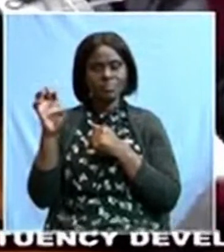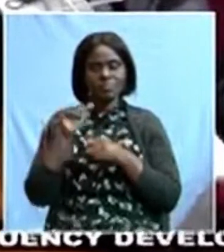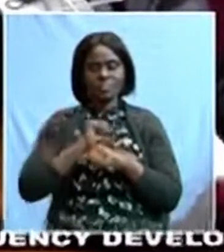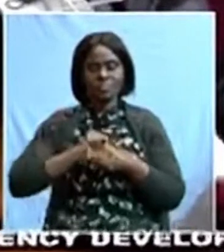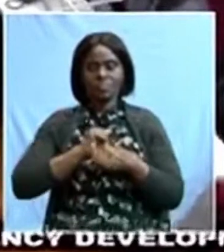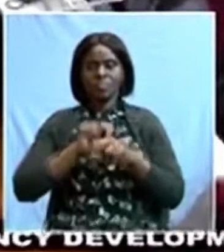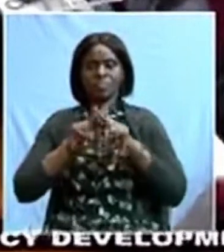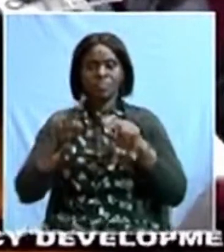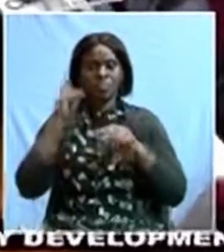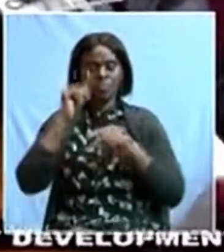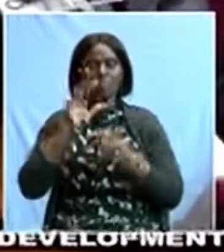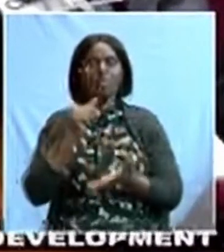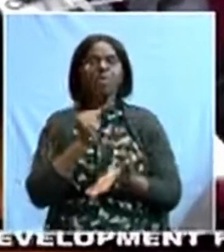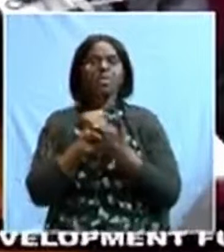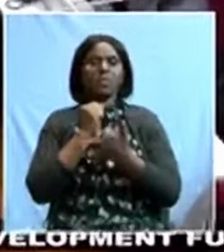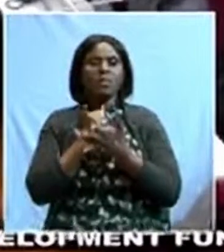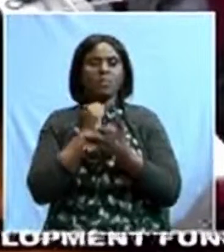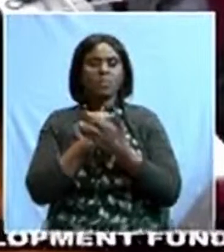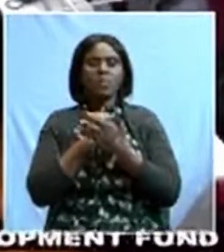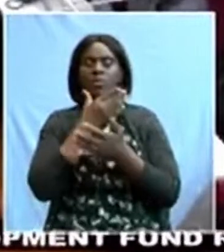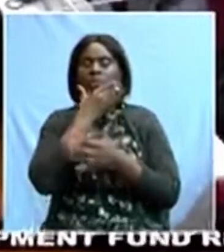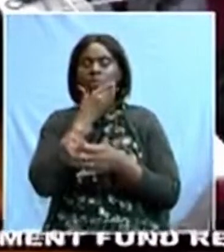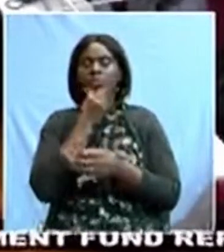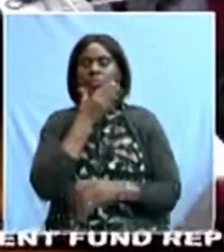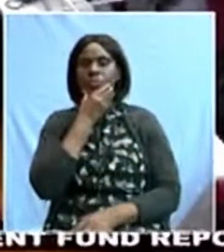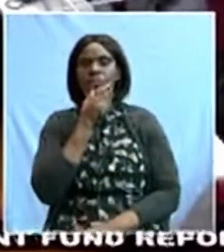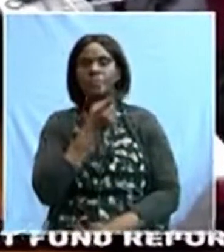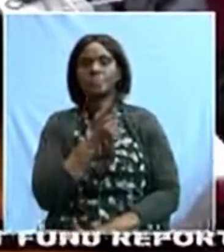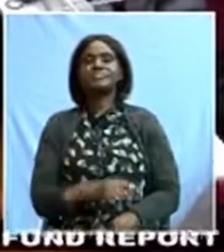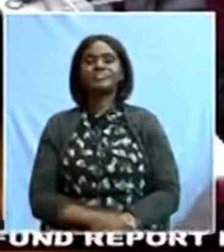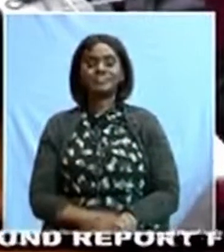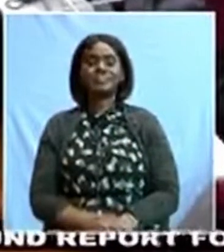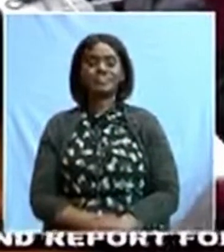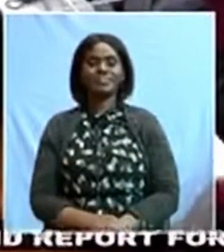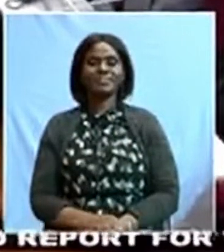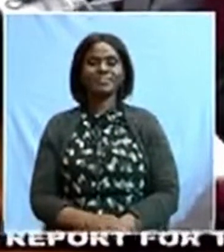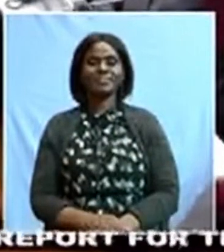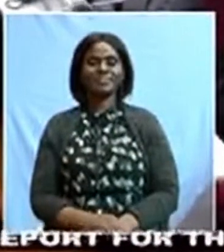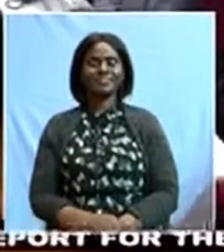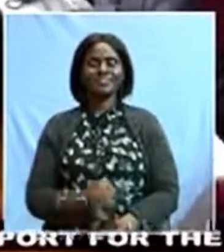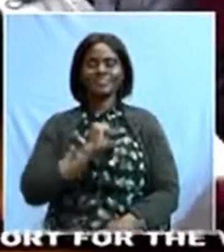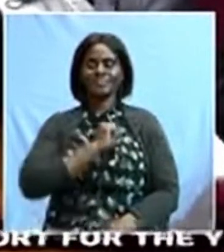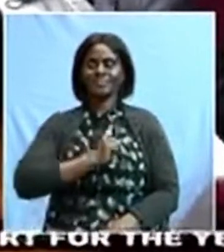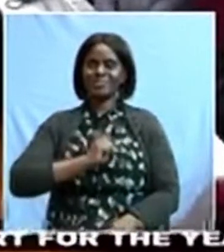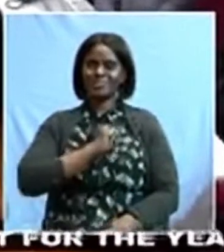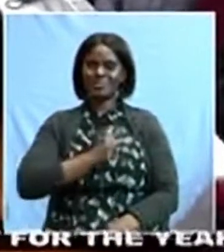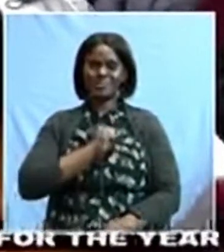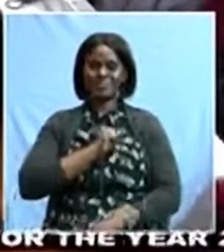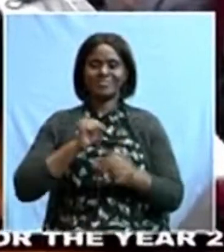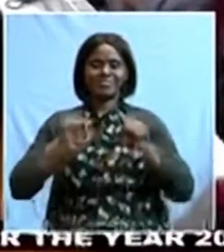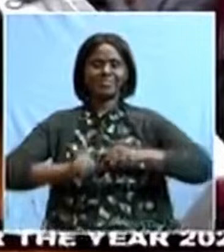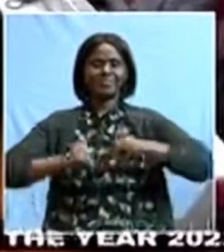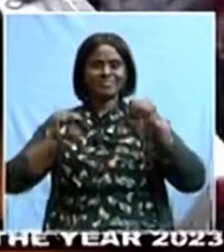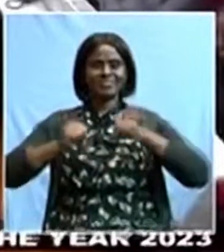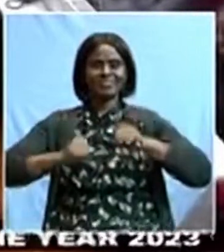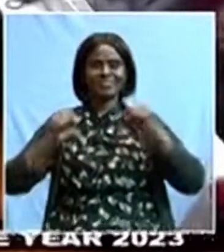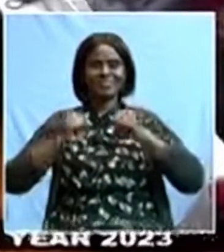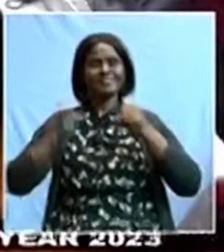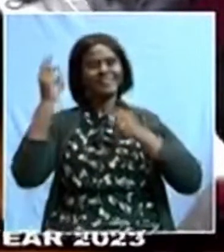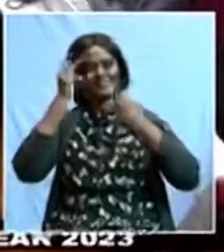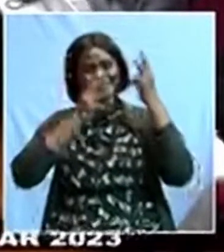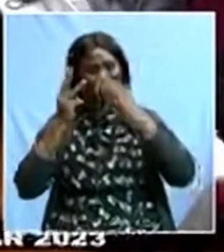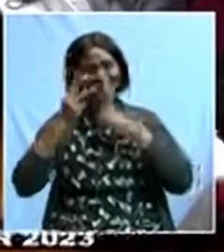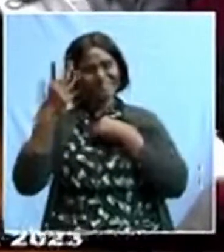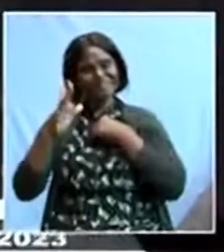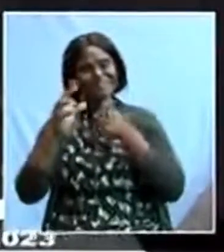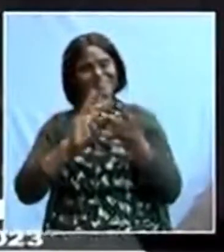Chair, for your indulgence. The commission, you skipped. Oh, sorry. Apologies. The employer, permanent